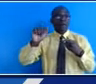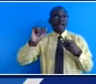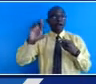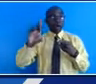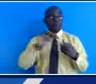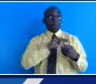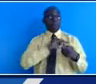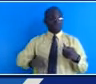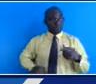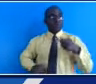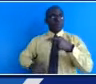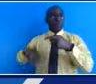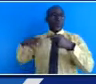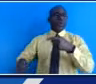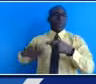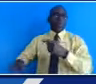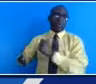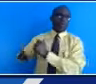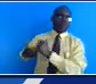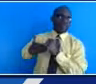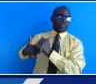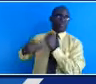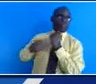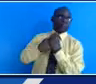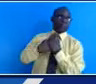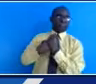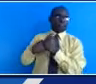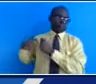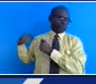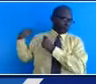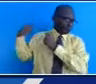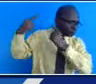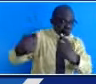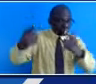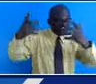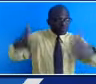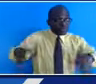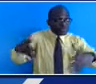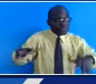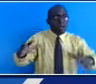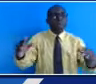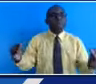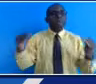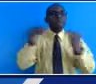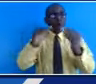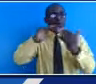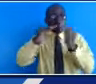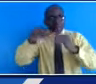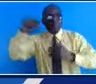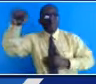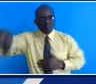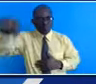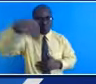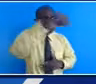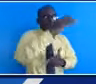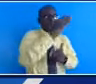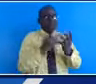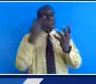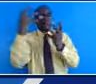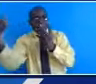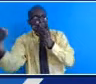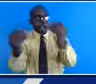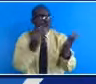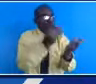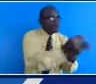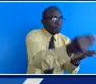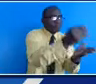that community members go out and support their small businesses that, you know, we need you to come out and shop